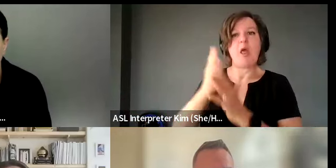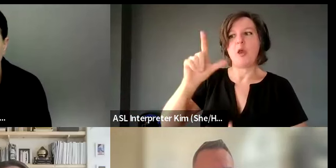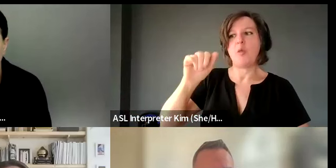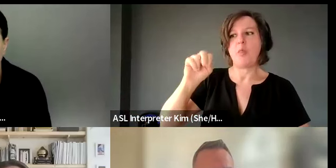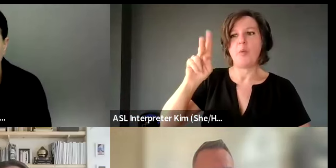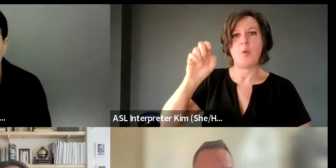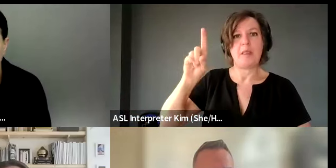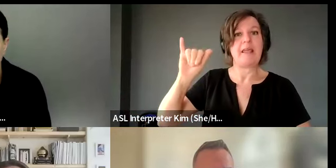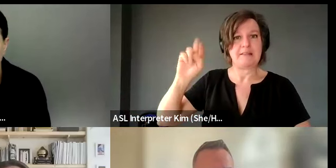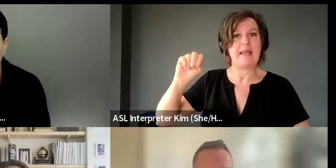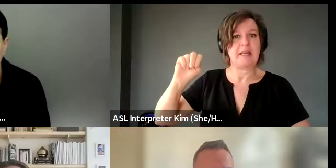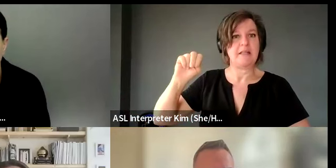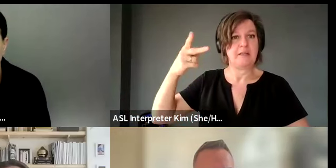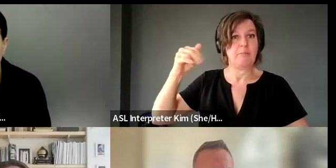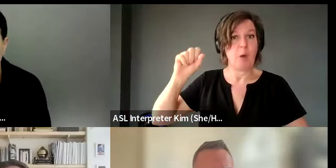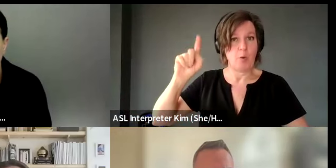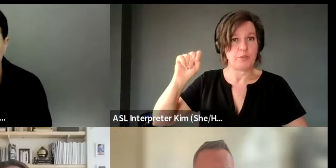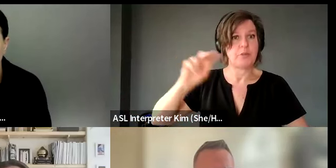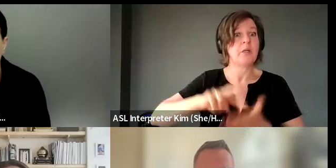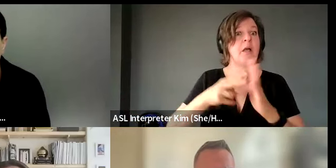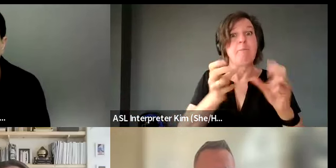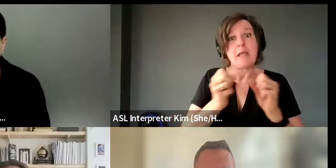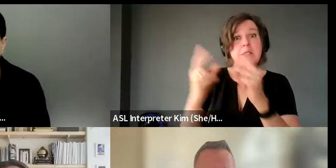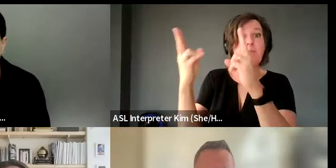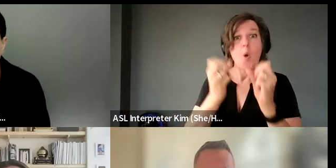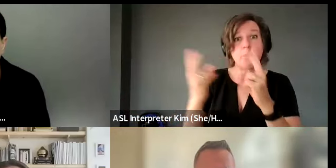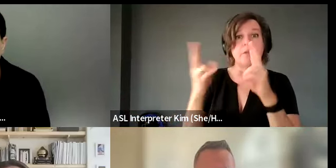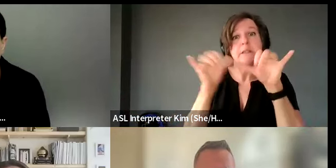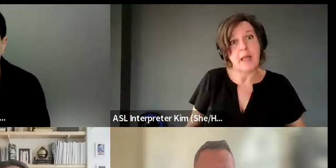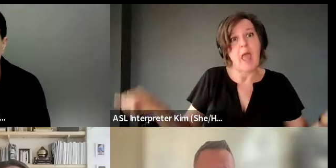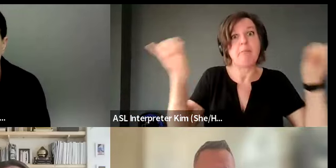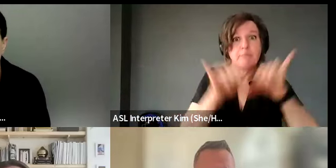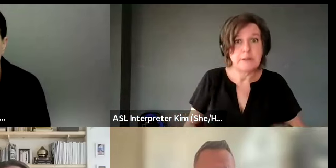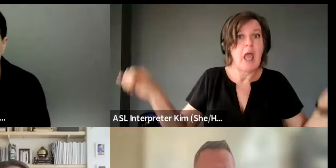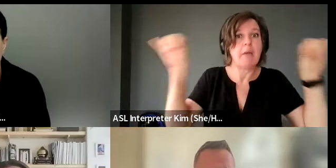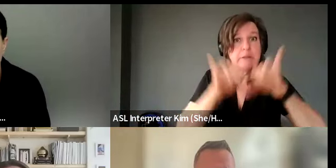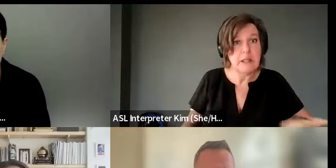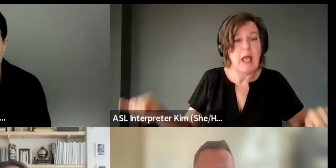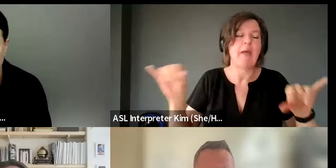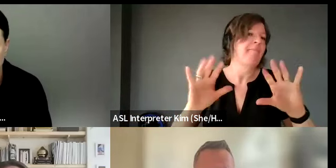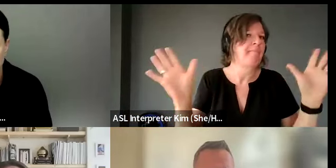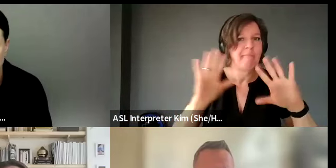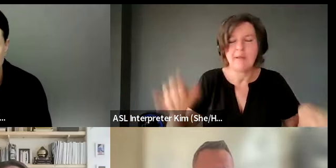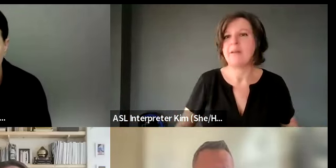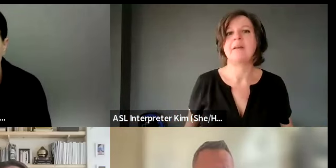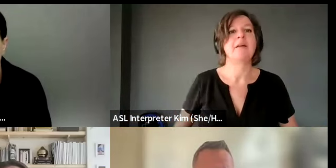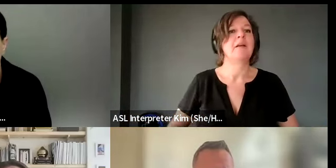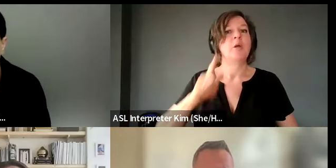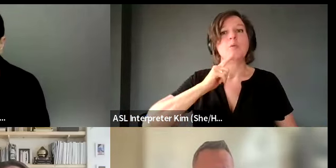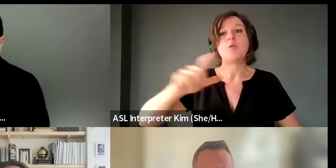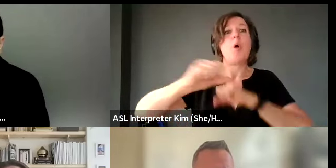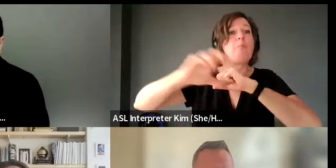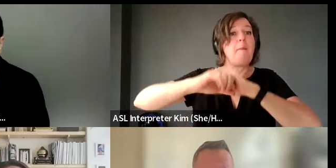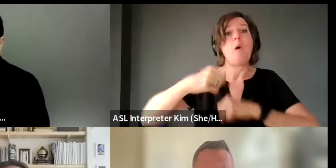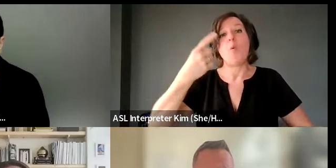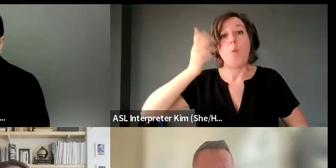to post the same thing over and over again, right? Instead, you know, like we can promote one talk and then talk about and then like mention